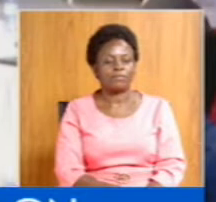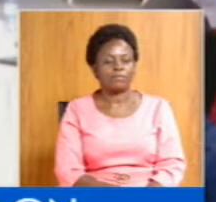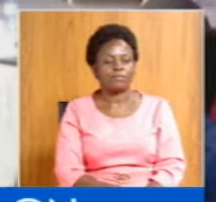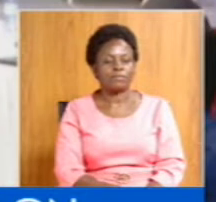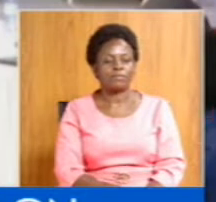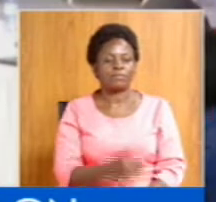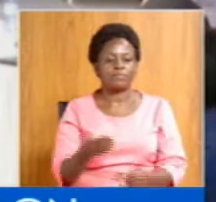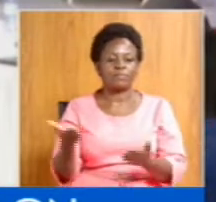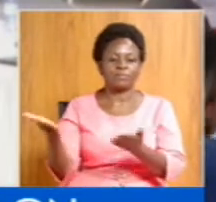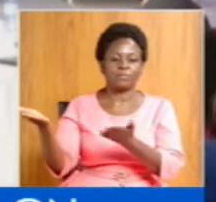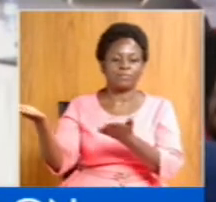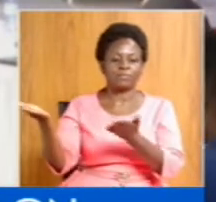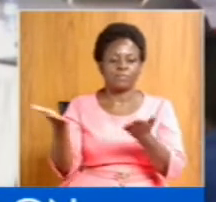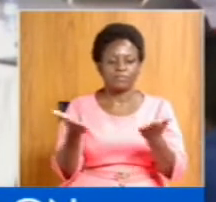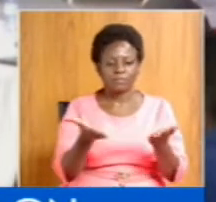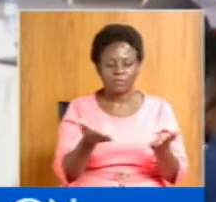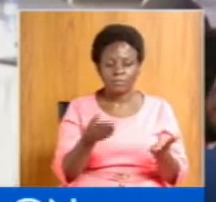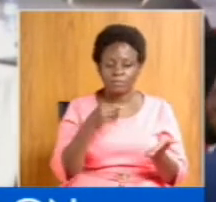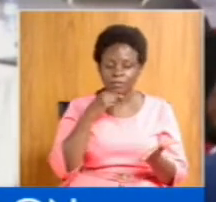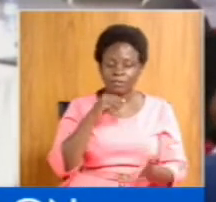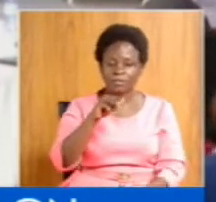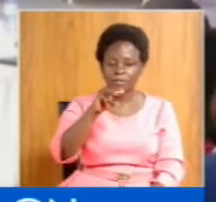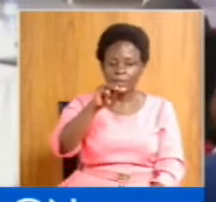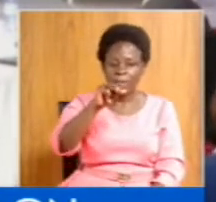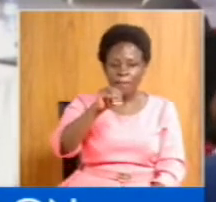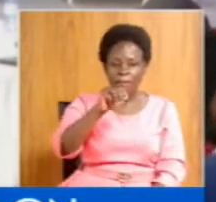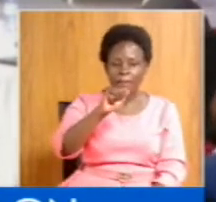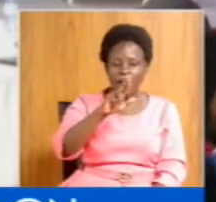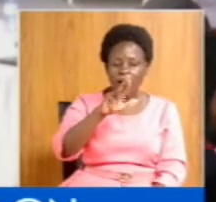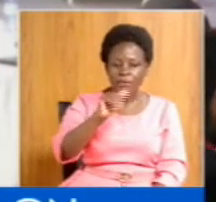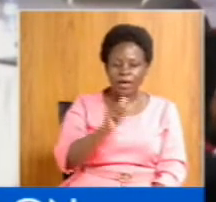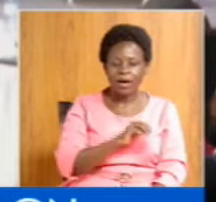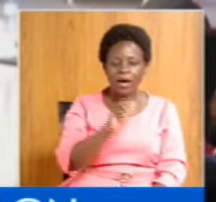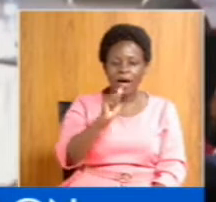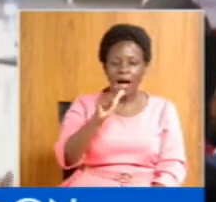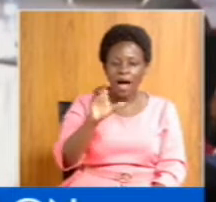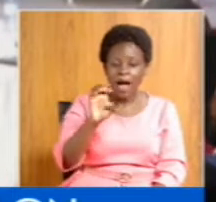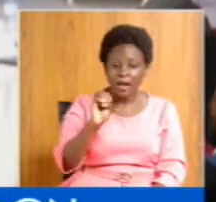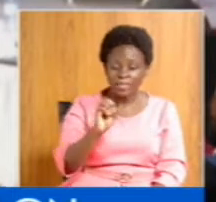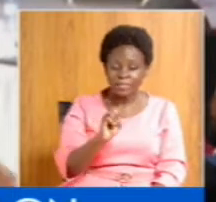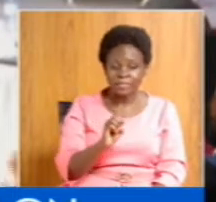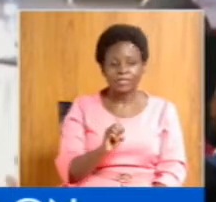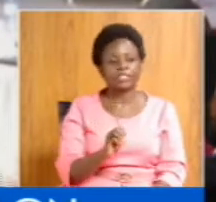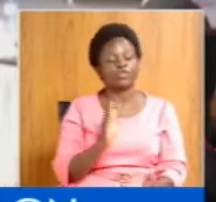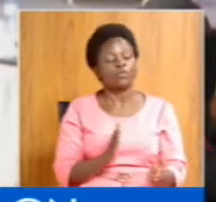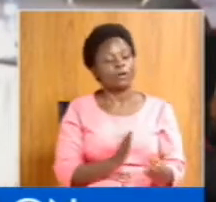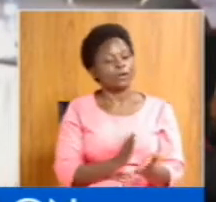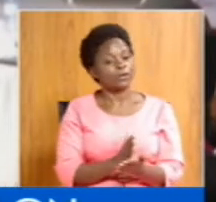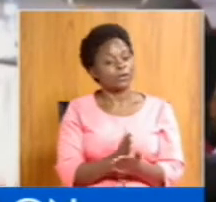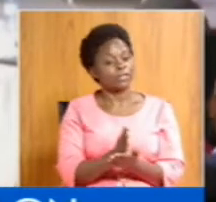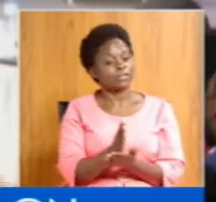may I invite to the podium Ms. Maria Alessi who is a human rights and development consultant